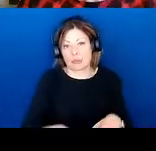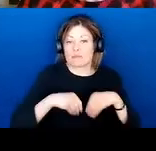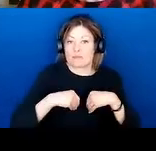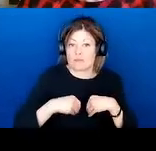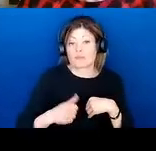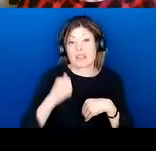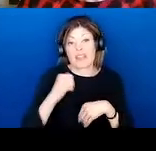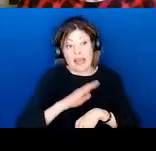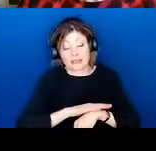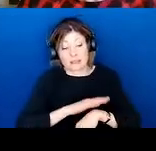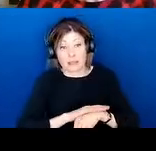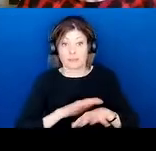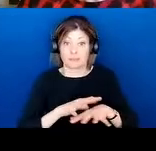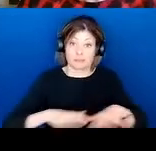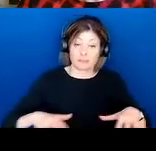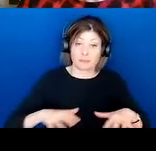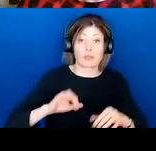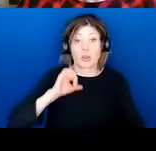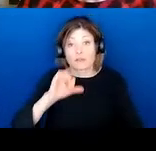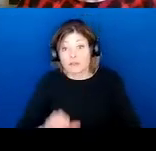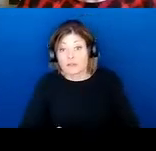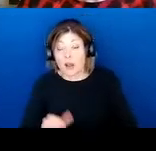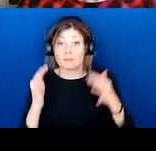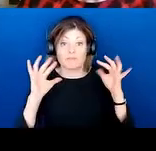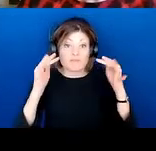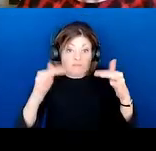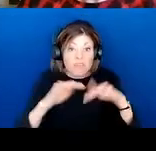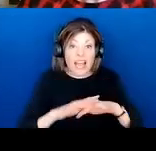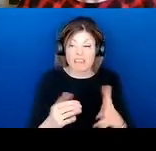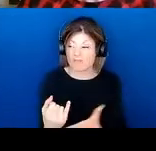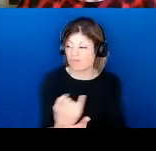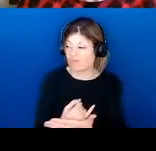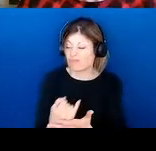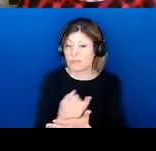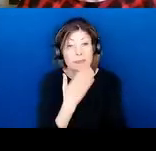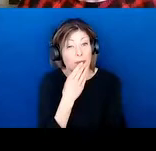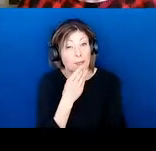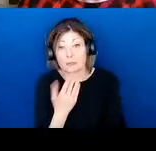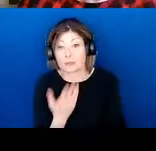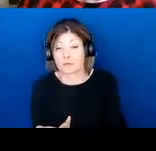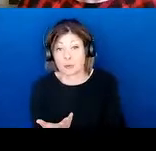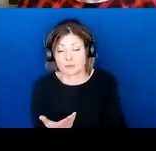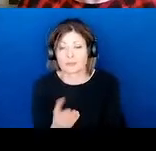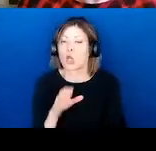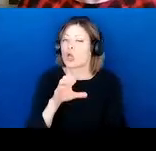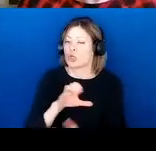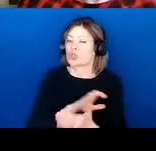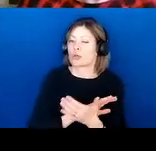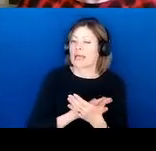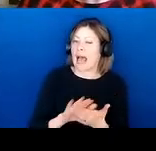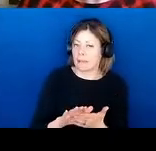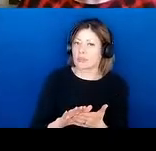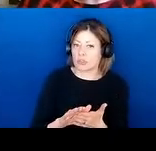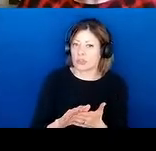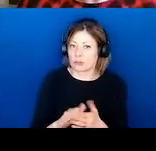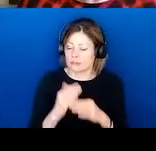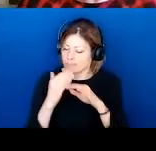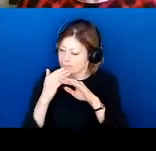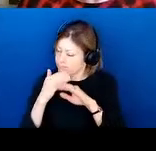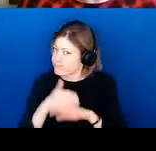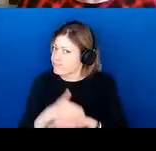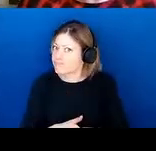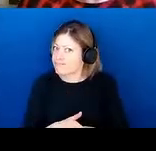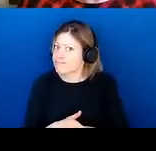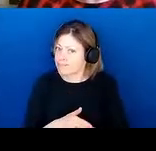farmland, forestry, and unproductive heathland. Hamilton went to great lengths and considerable difficulty